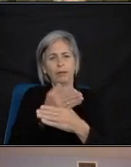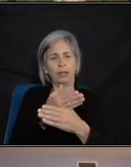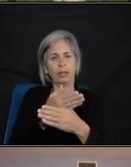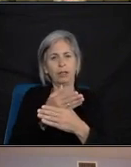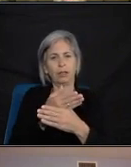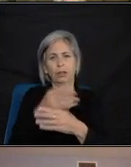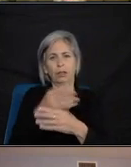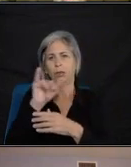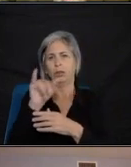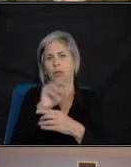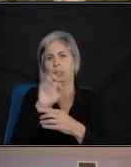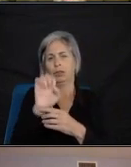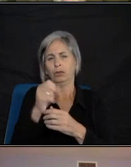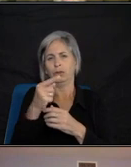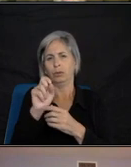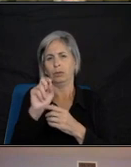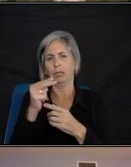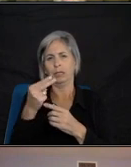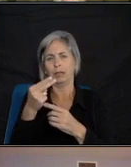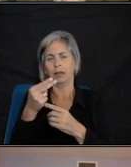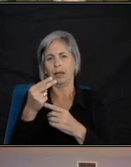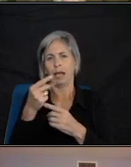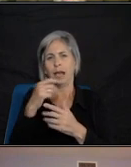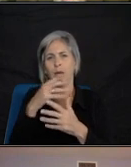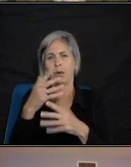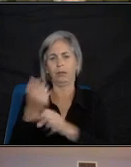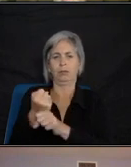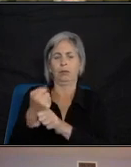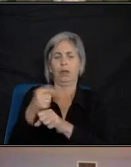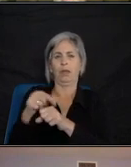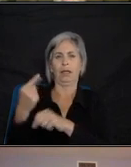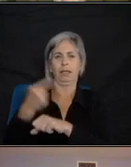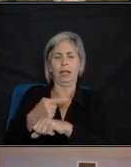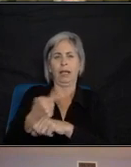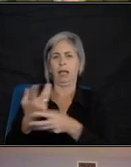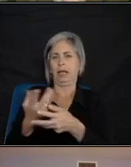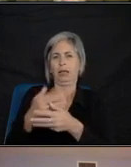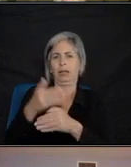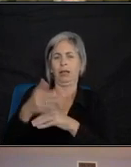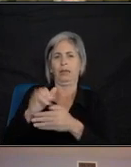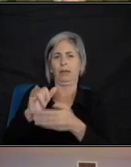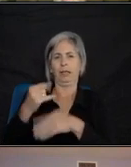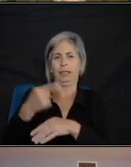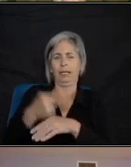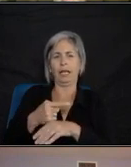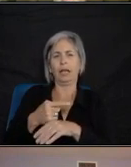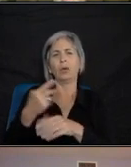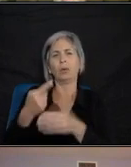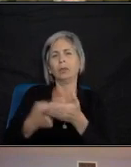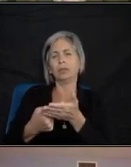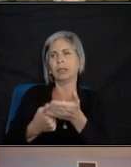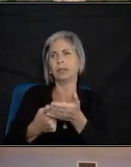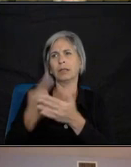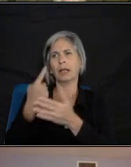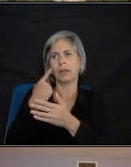with Juneteenth. But I don't want to just lock in that we won't do anything until after June. So we'll talk about